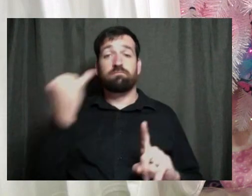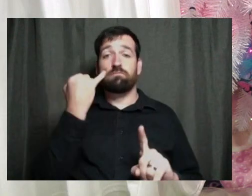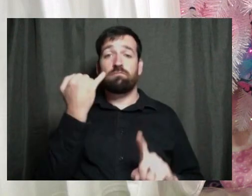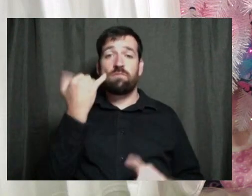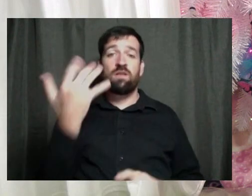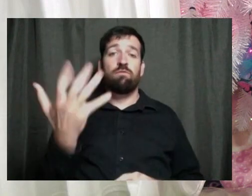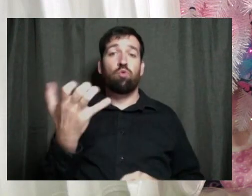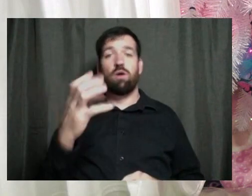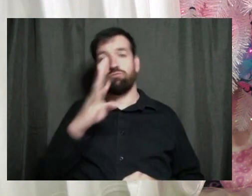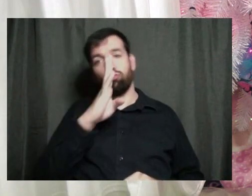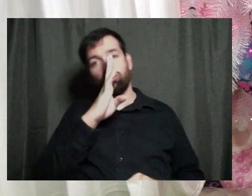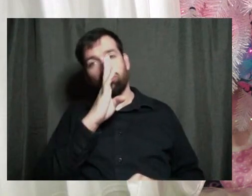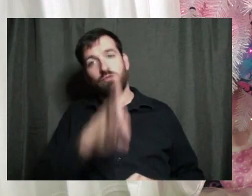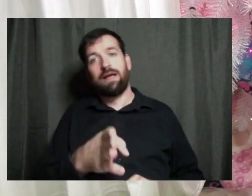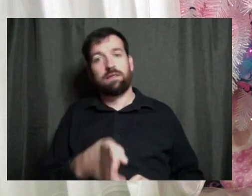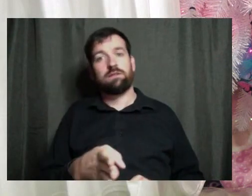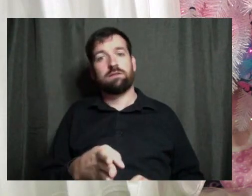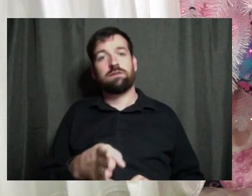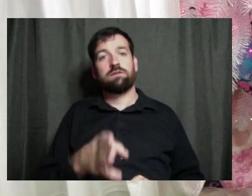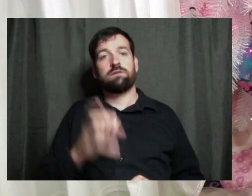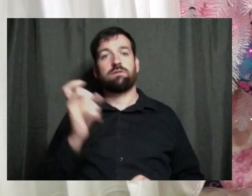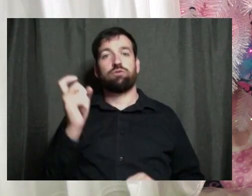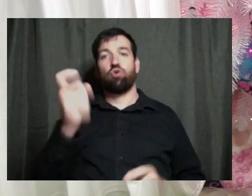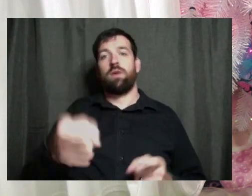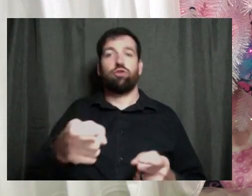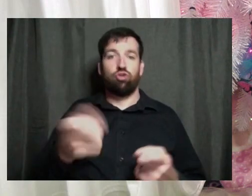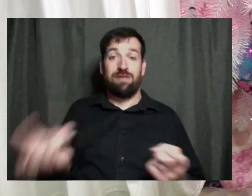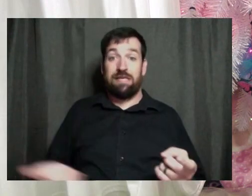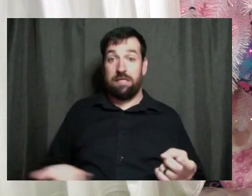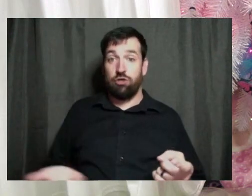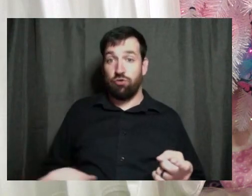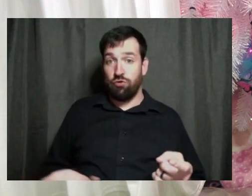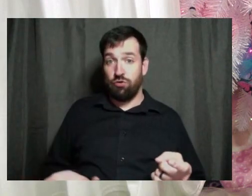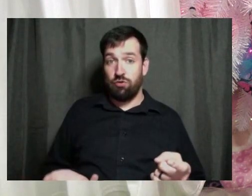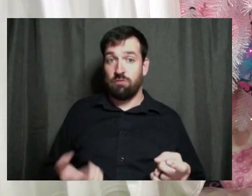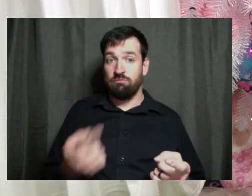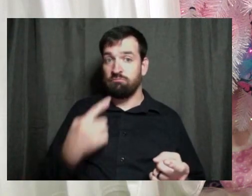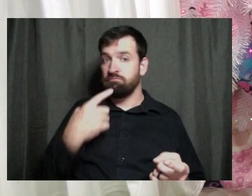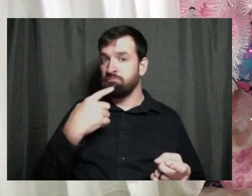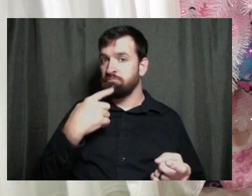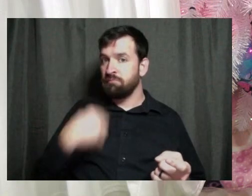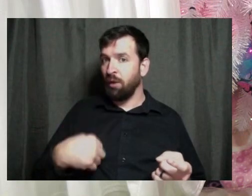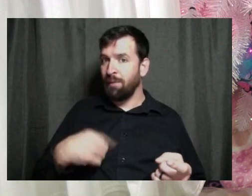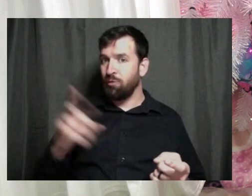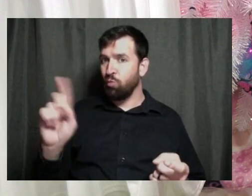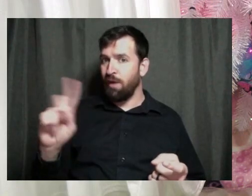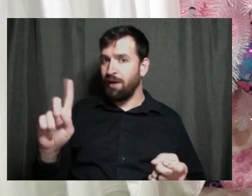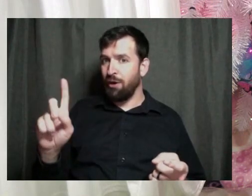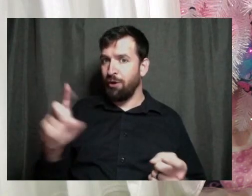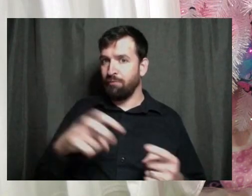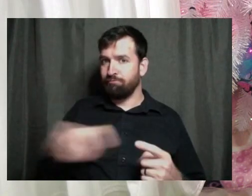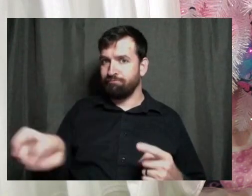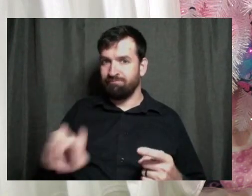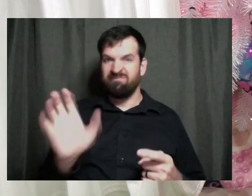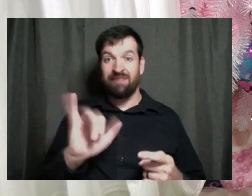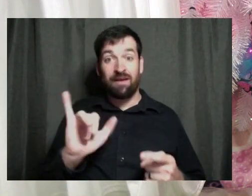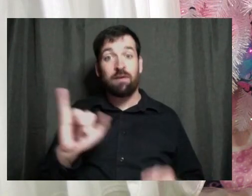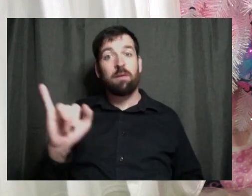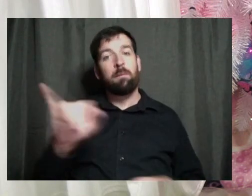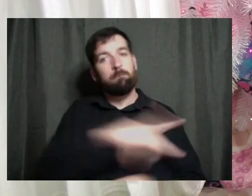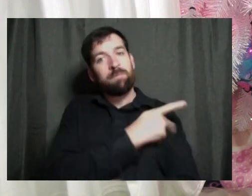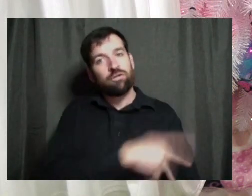direct donation here, if you tell me where you want it to go, like our patient in need fund or